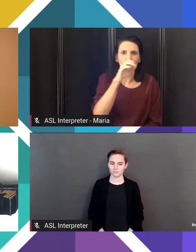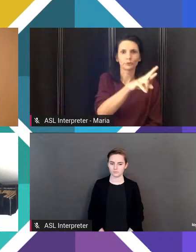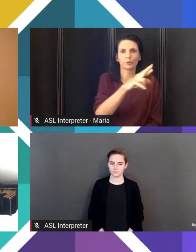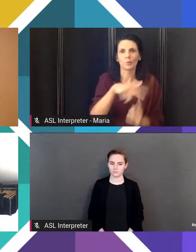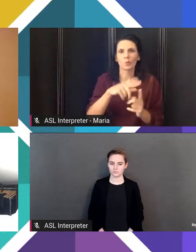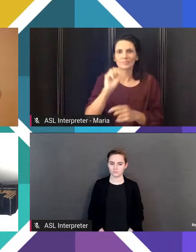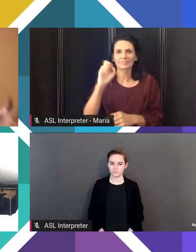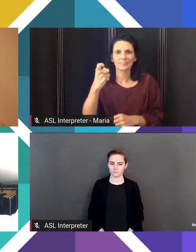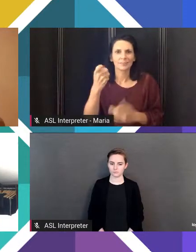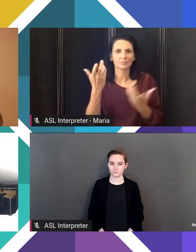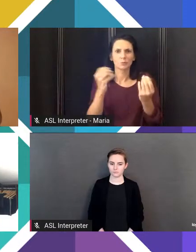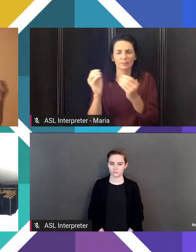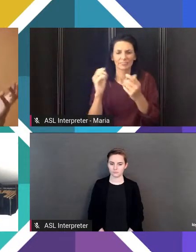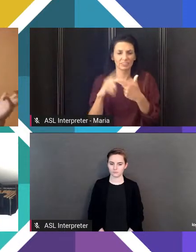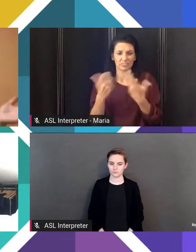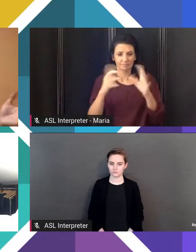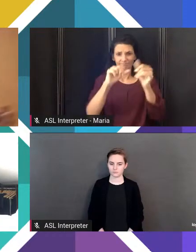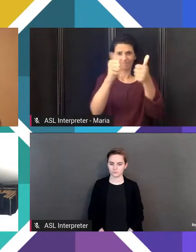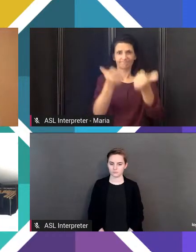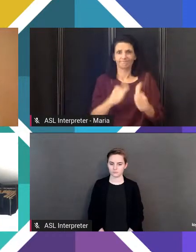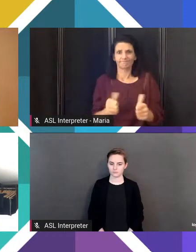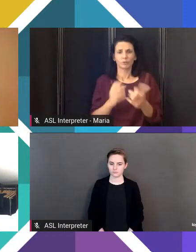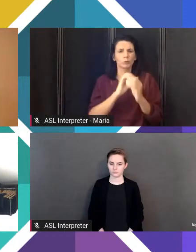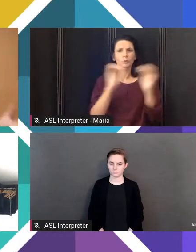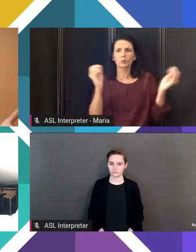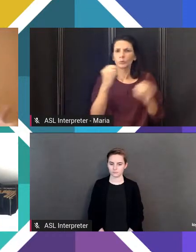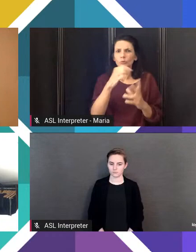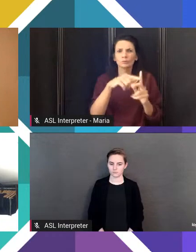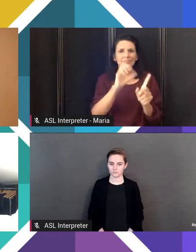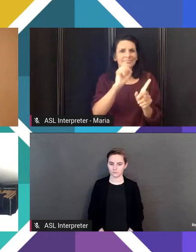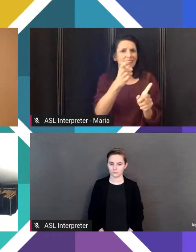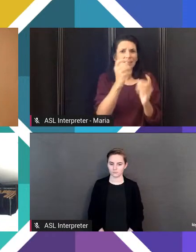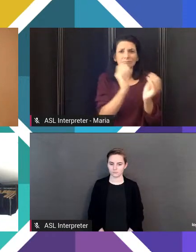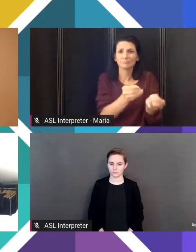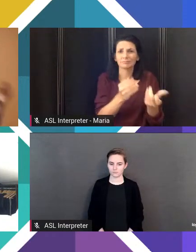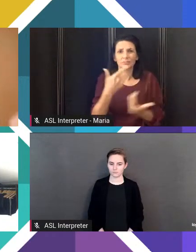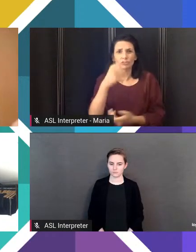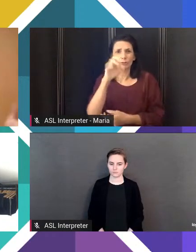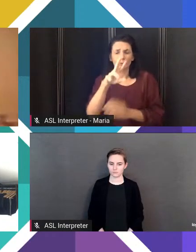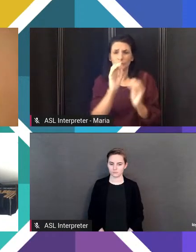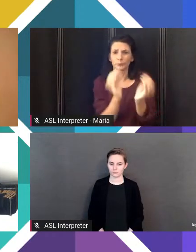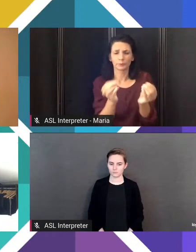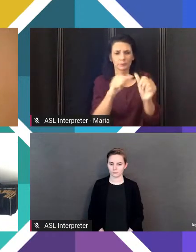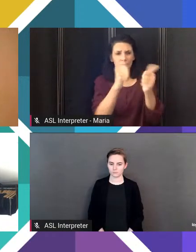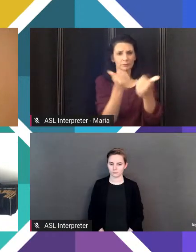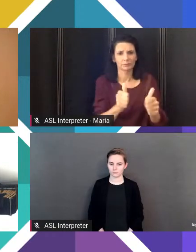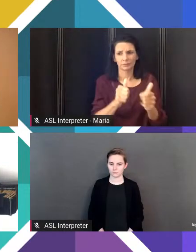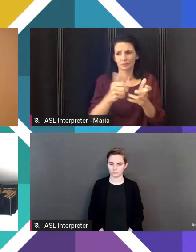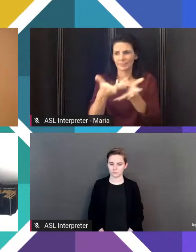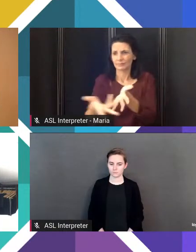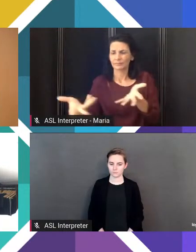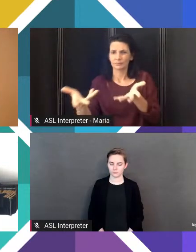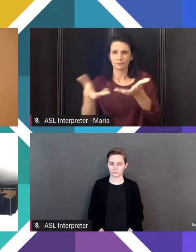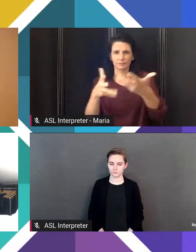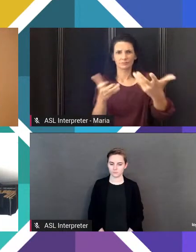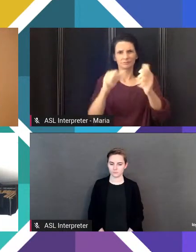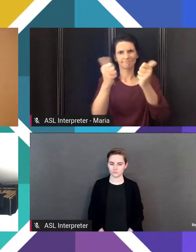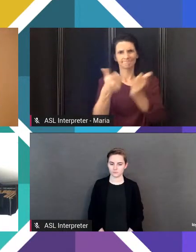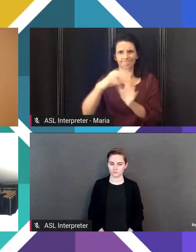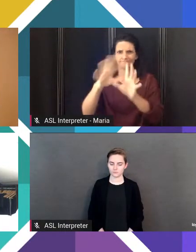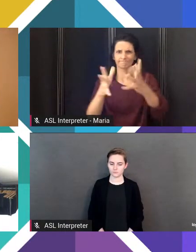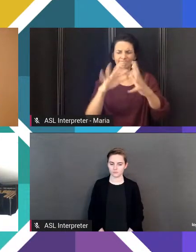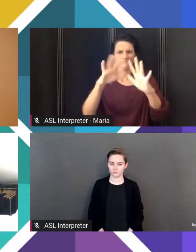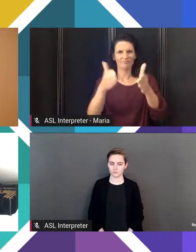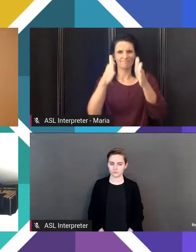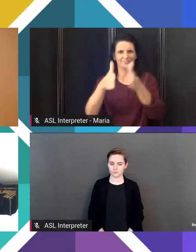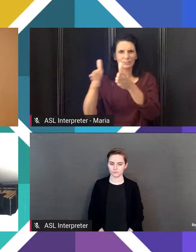sexless, genderless figures and sexless, genderless characters and people and objects. So, you know,